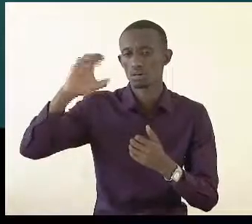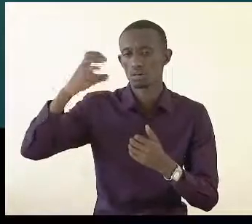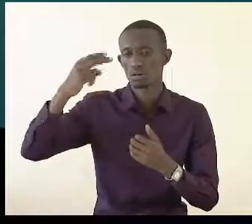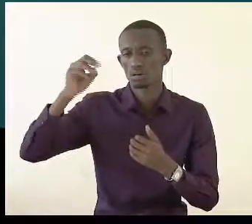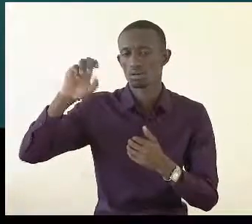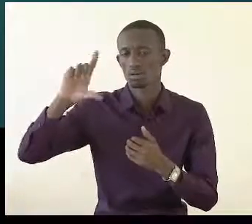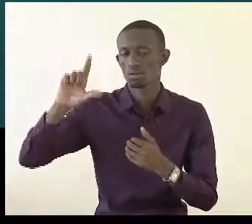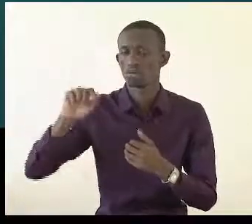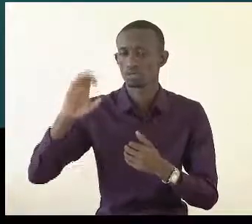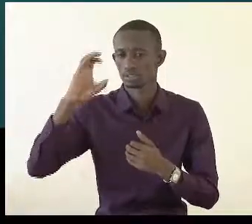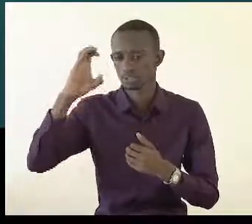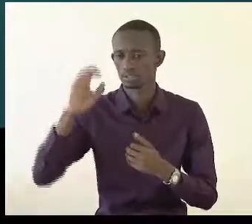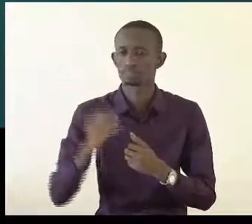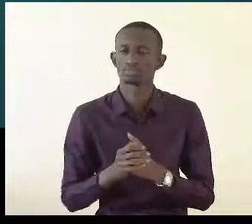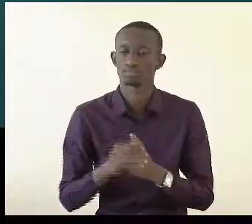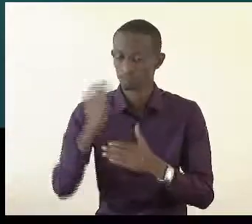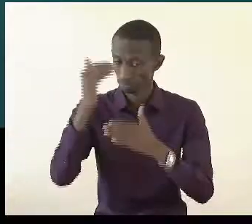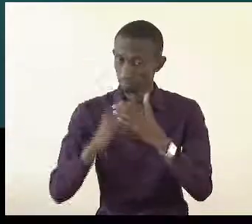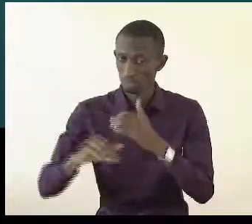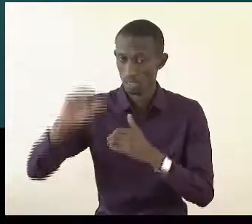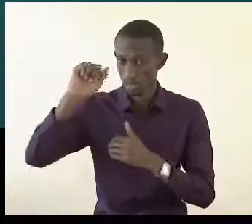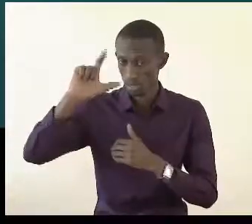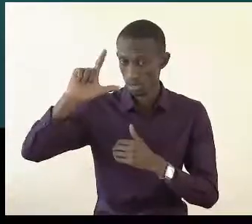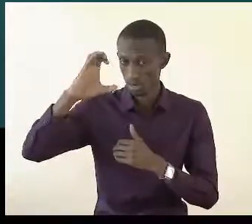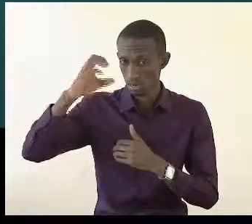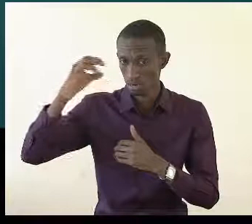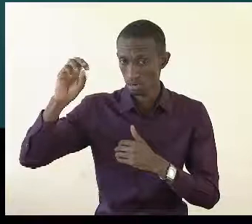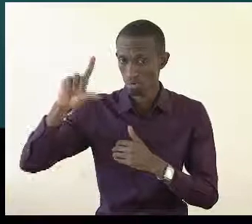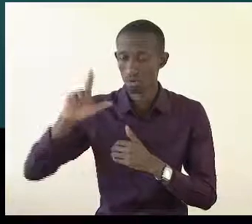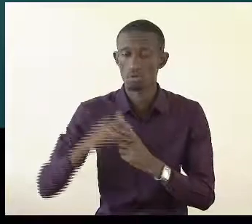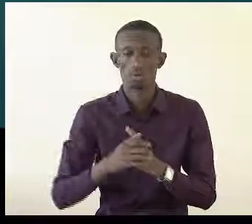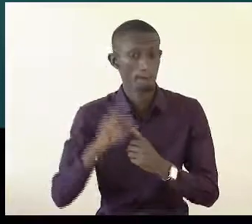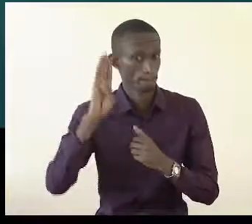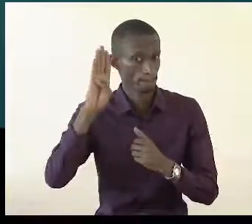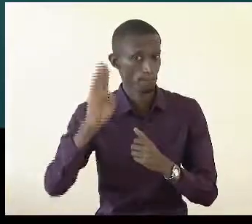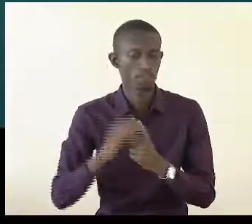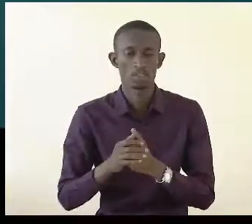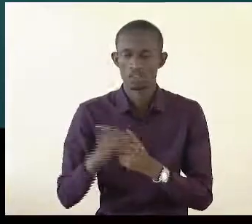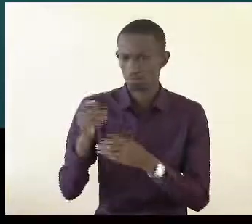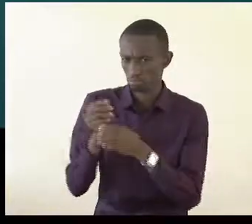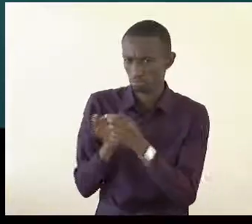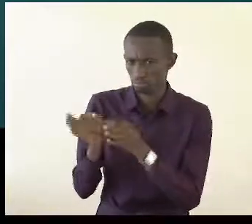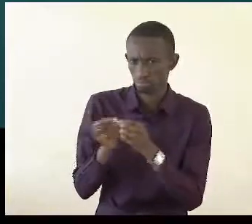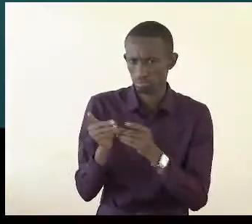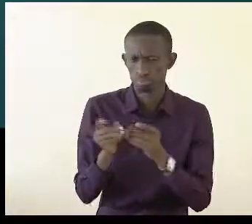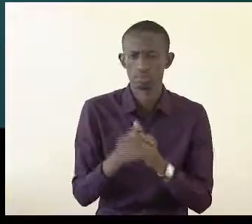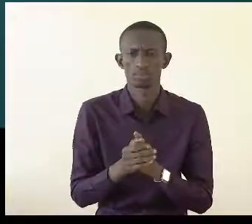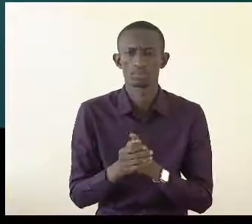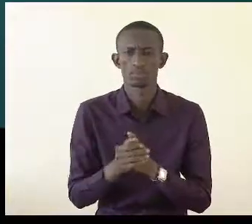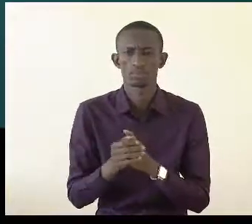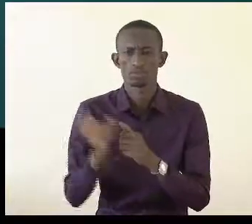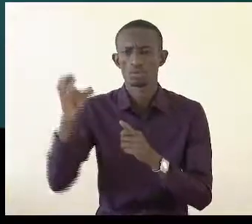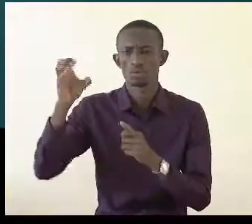Alcohol B reacted to form compound F. Compound F didn't react with Fehling